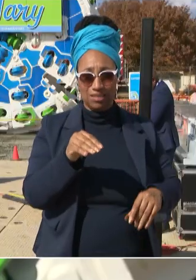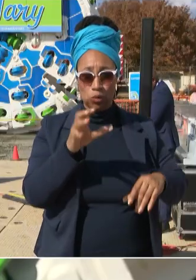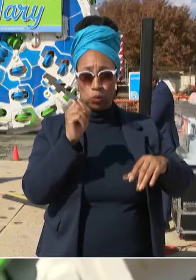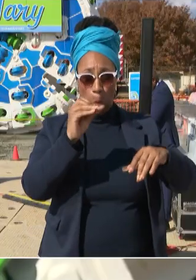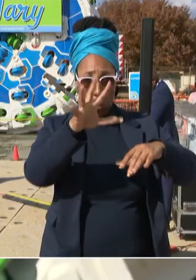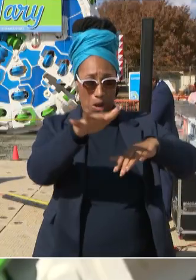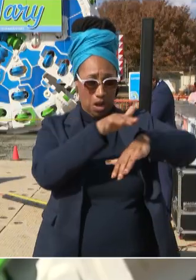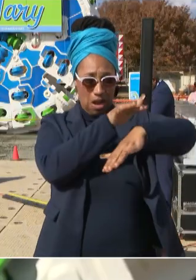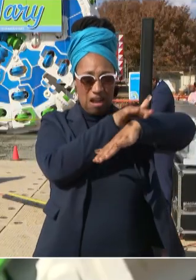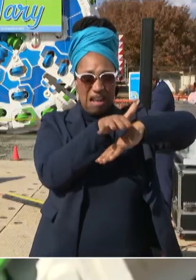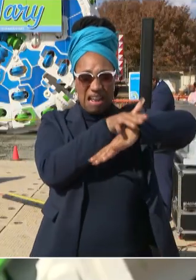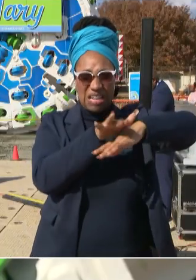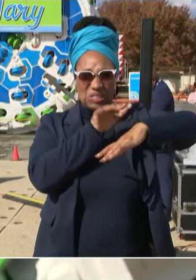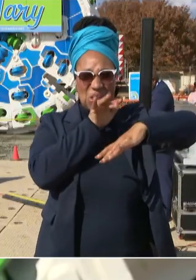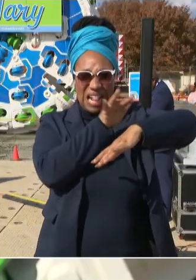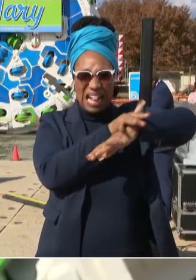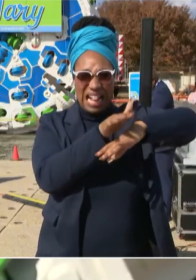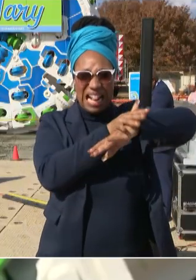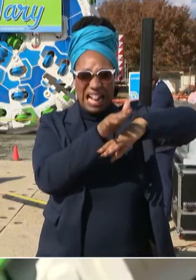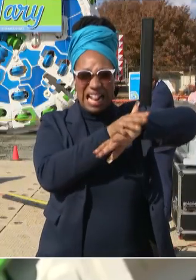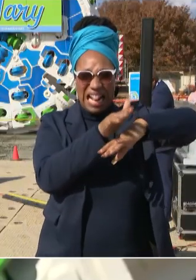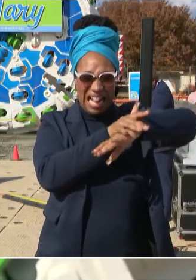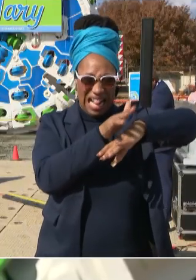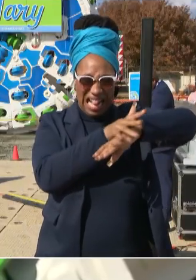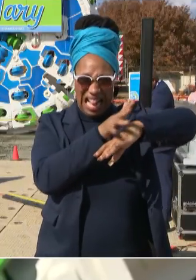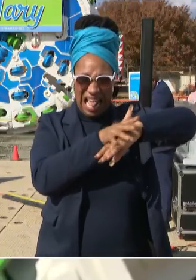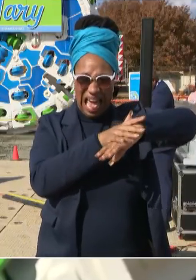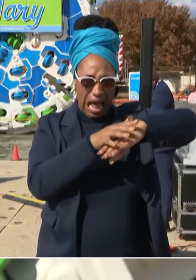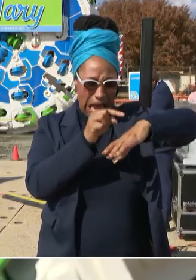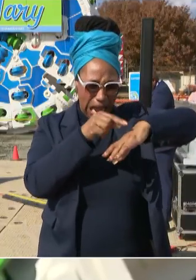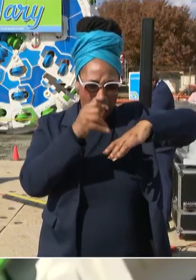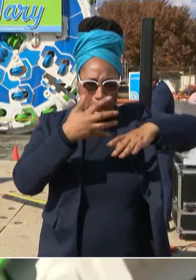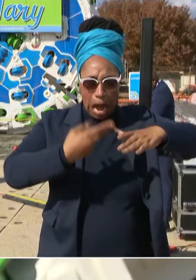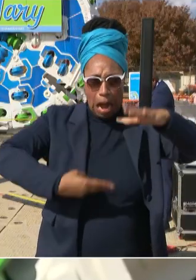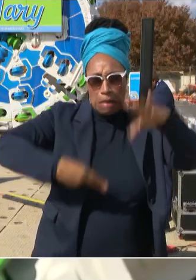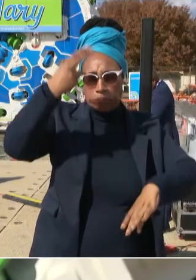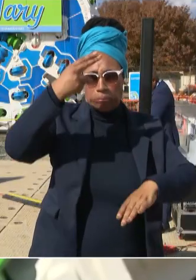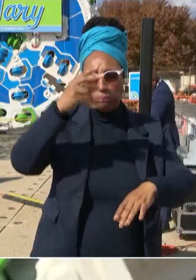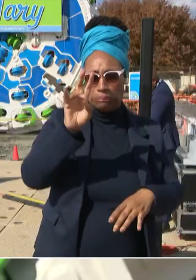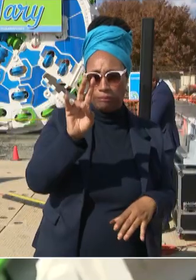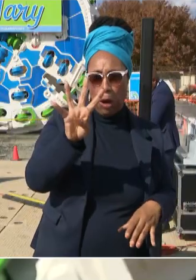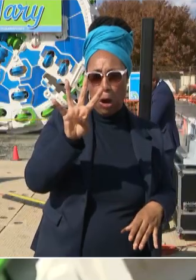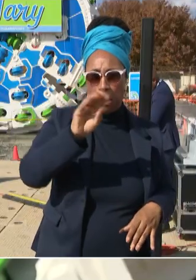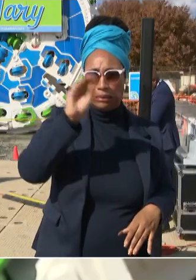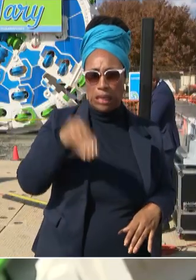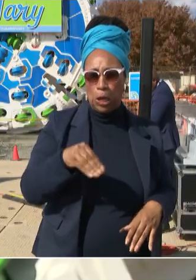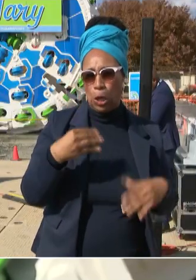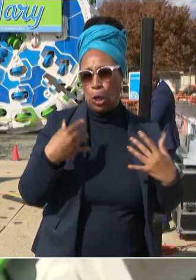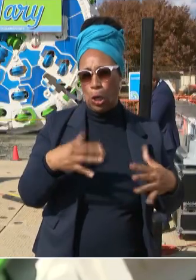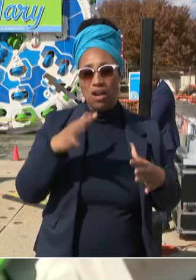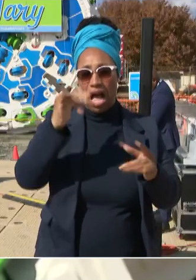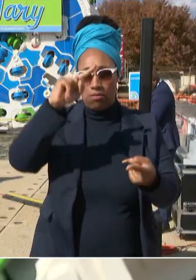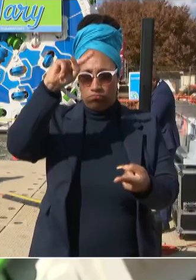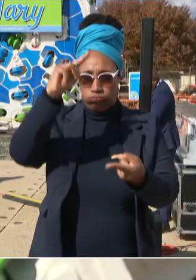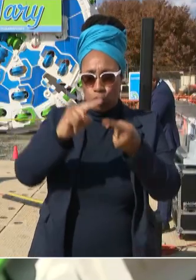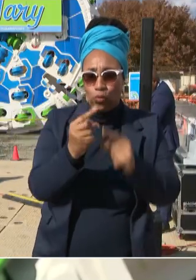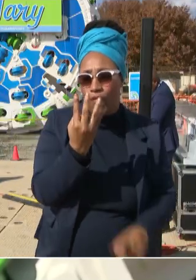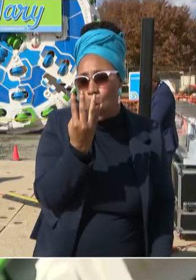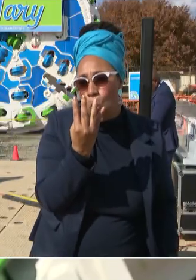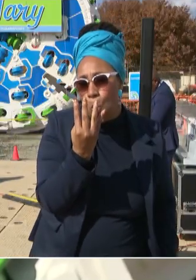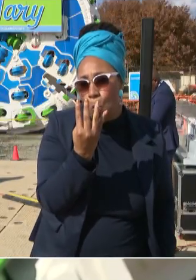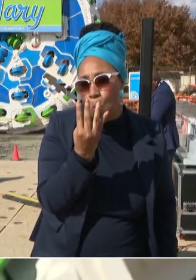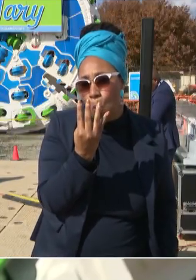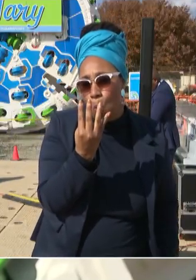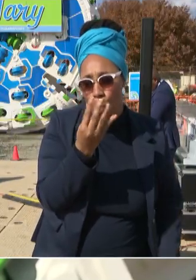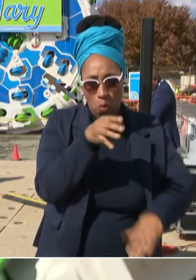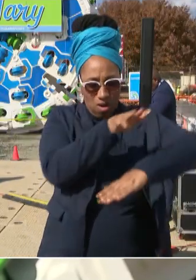river. Once this tunnel is complete, it's going to be reduced to 4 in an average year of rainfall, which